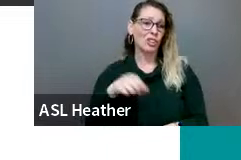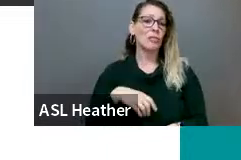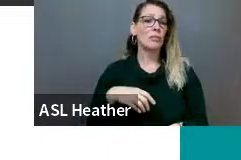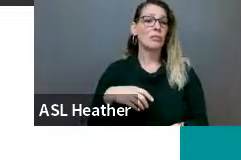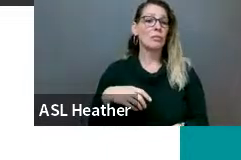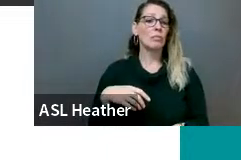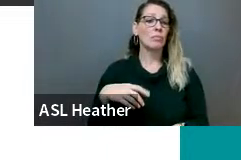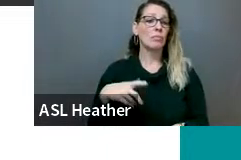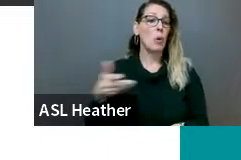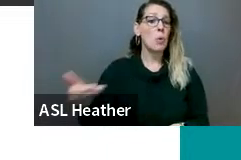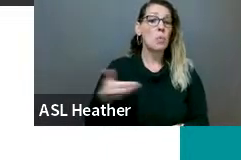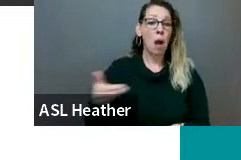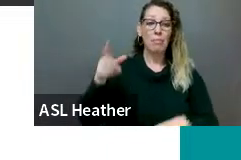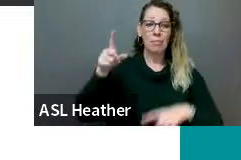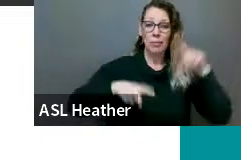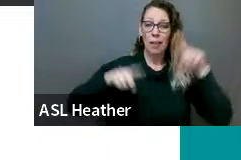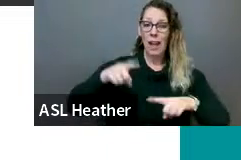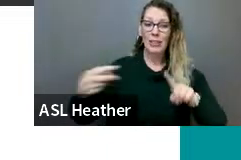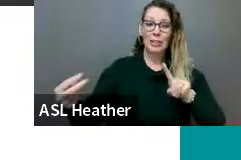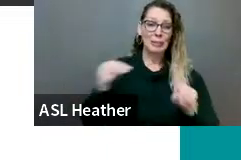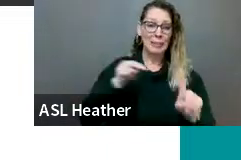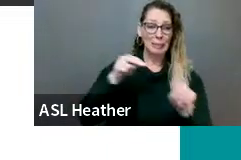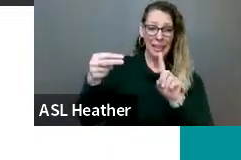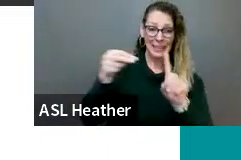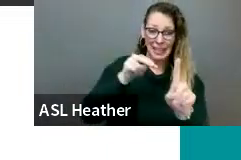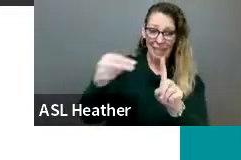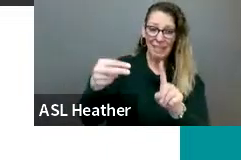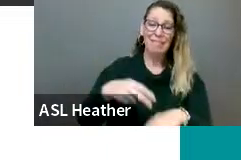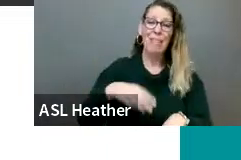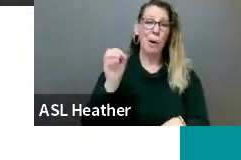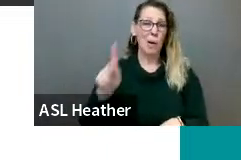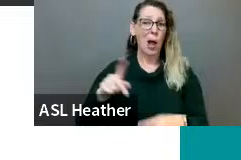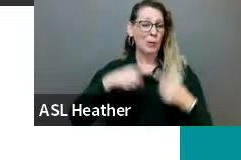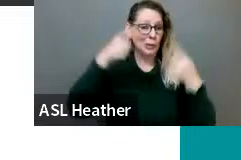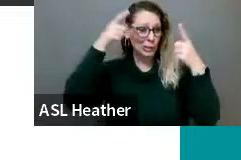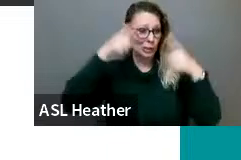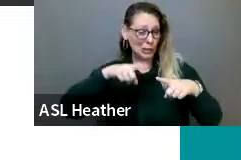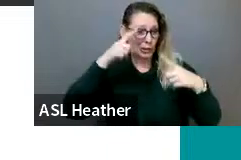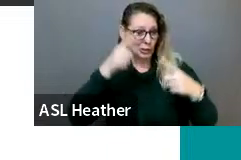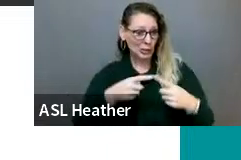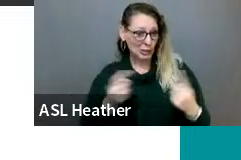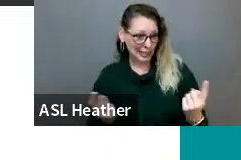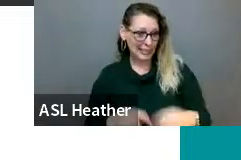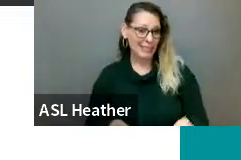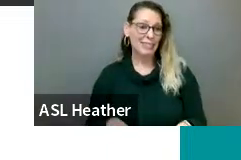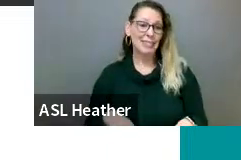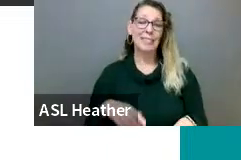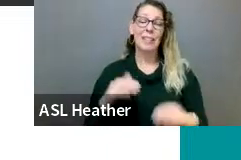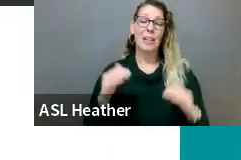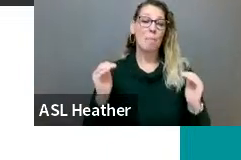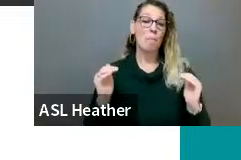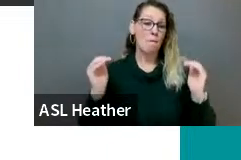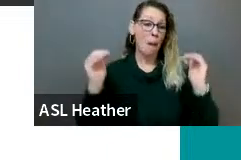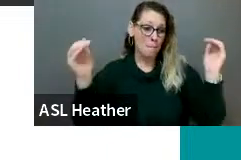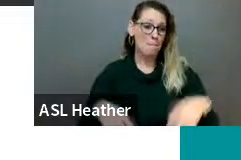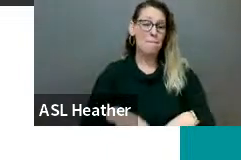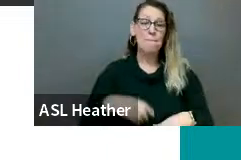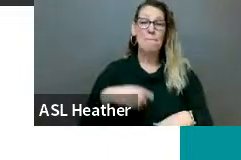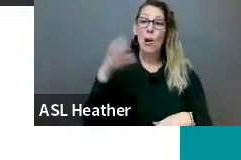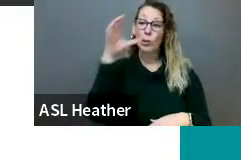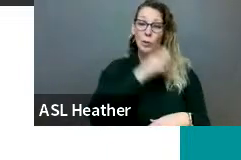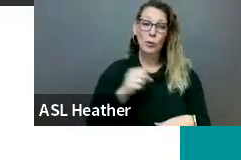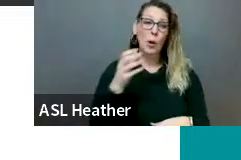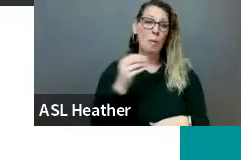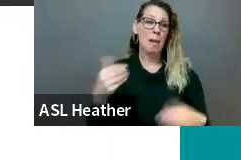to move up your talking if you tend to do a lot of listening. Assume and have good intentions. Next slide,